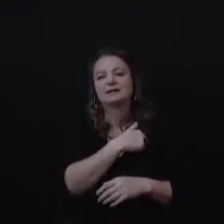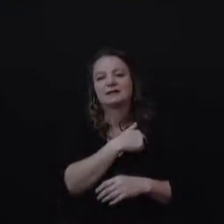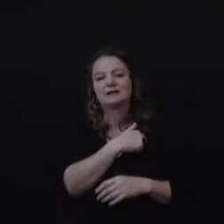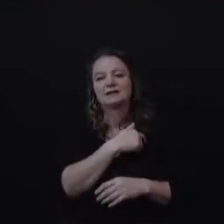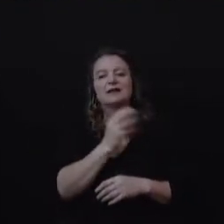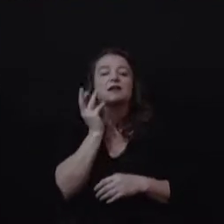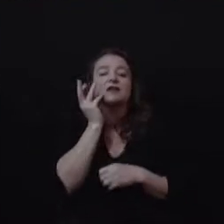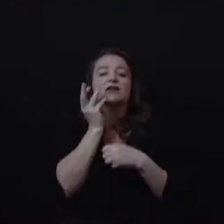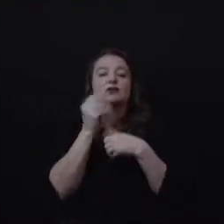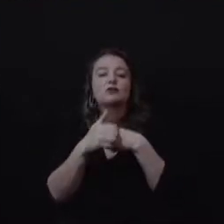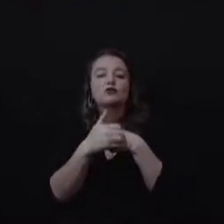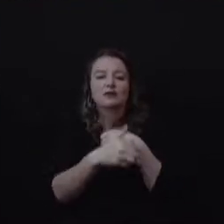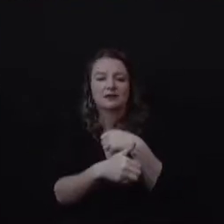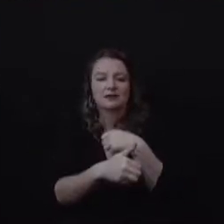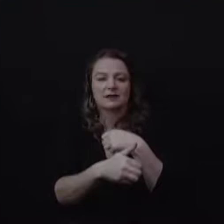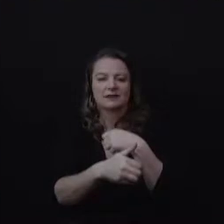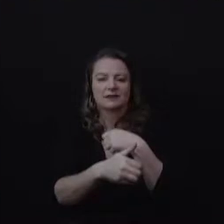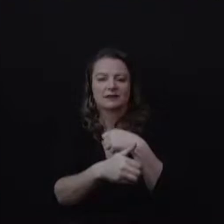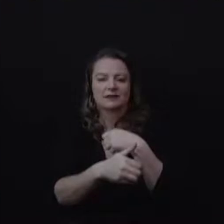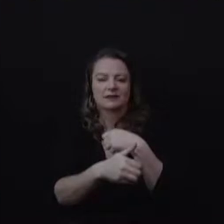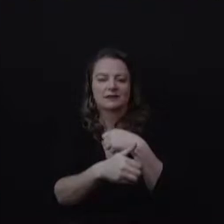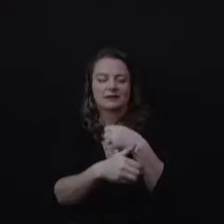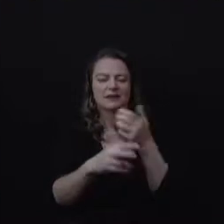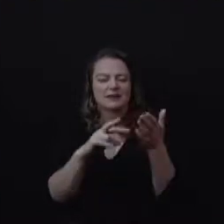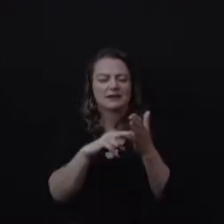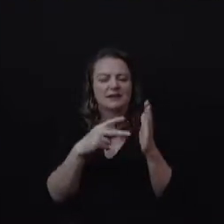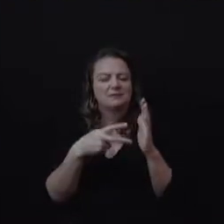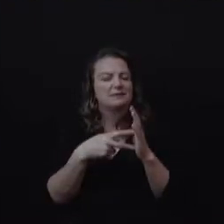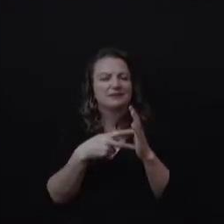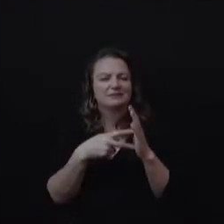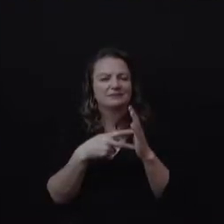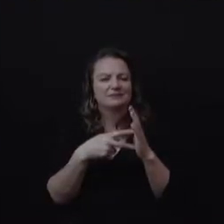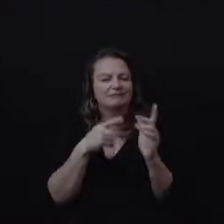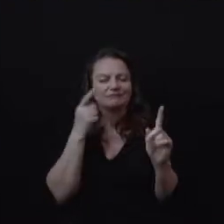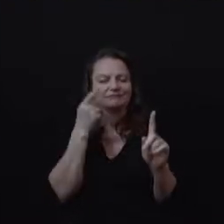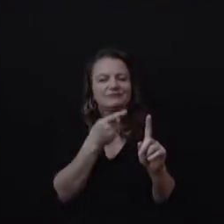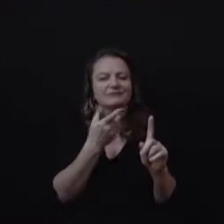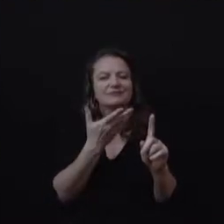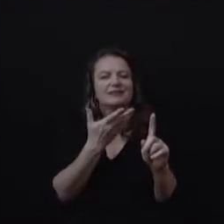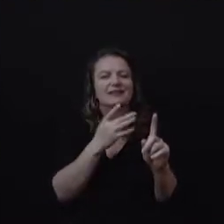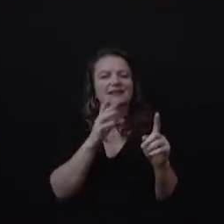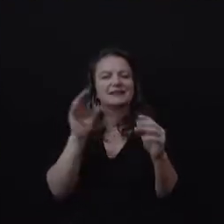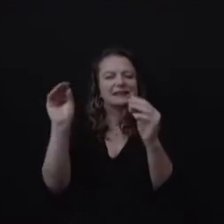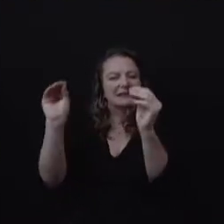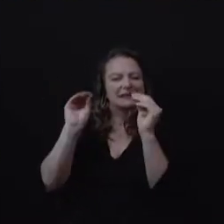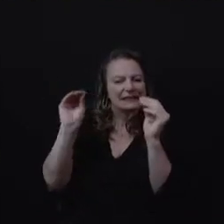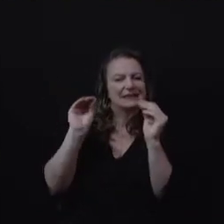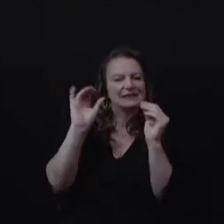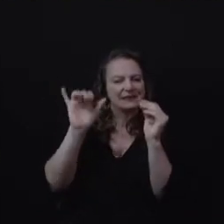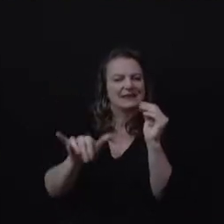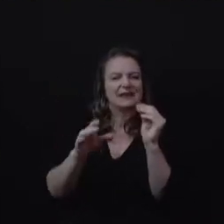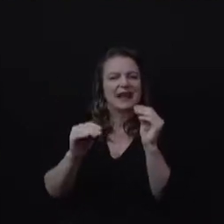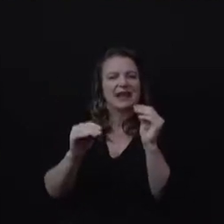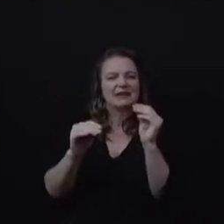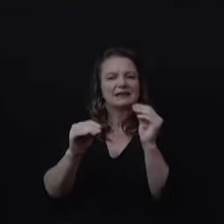Communion is meant to not just teach us this, but to literally empower us in